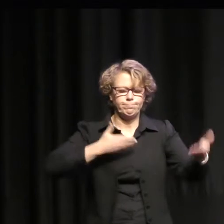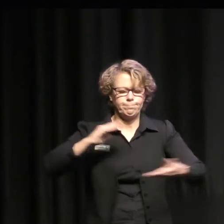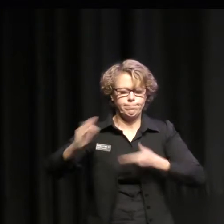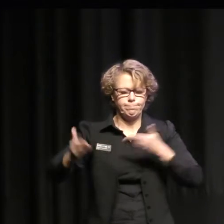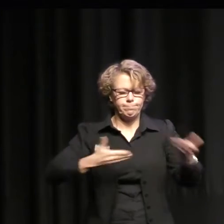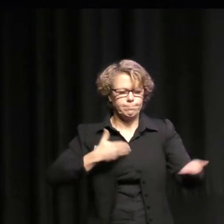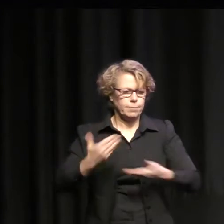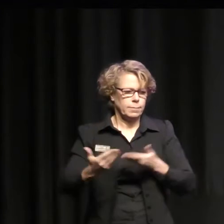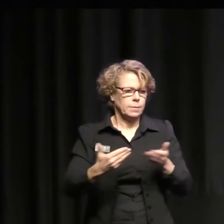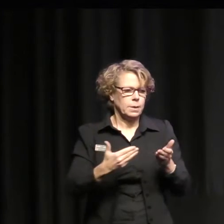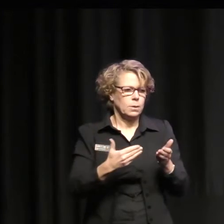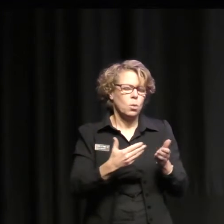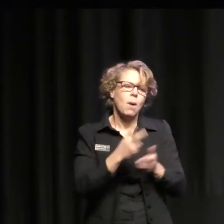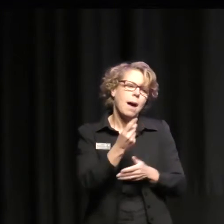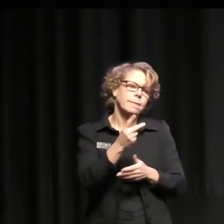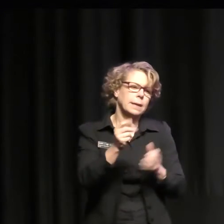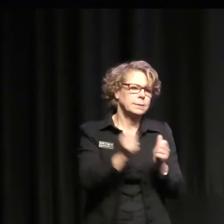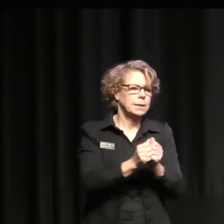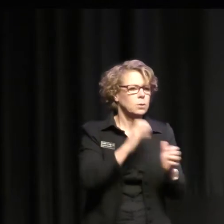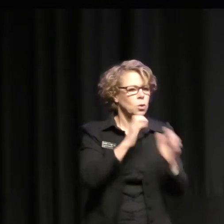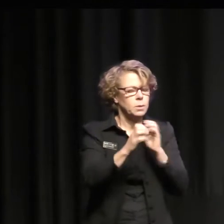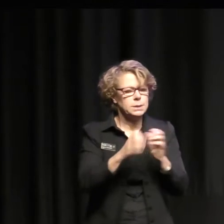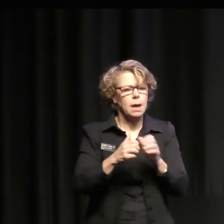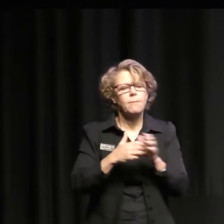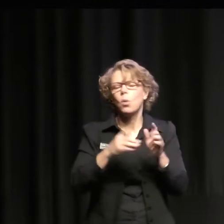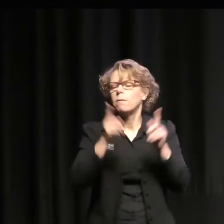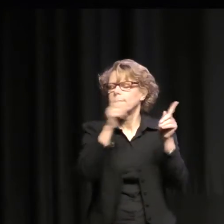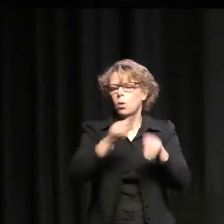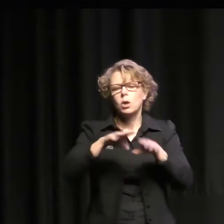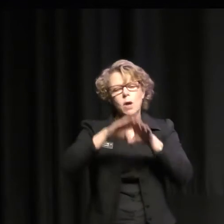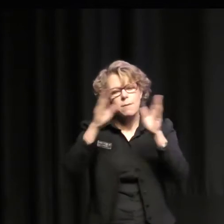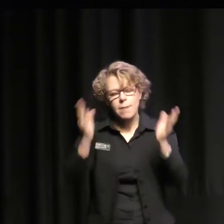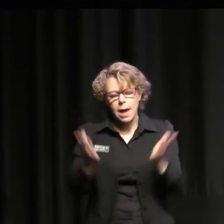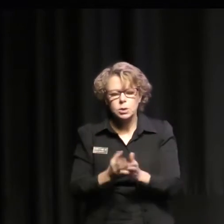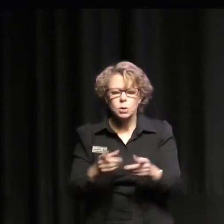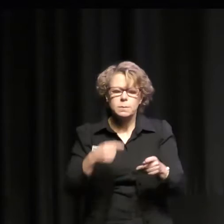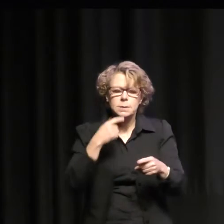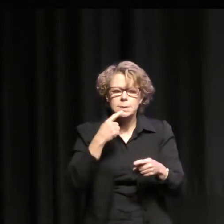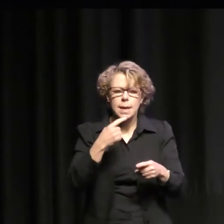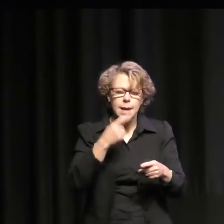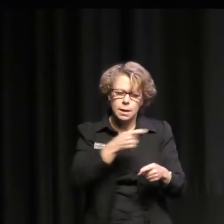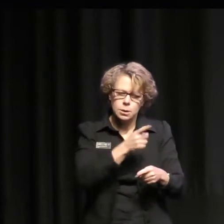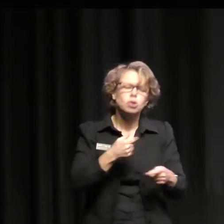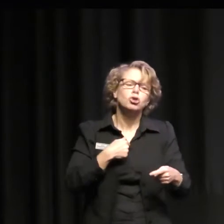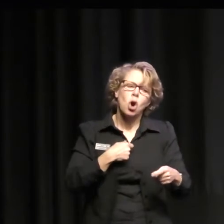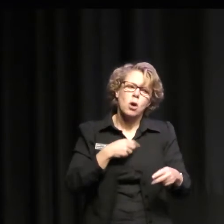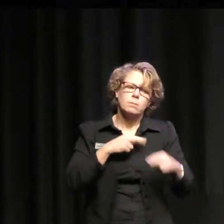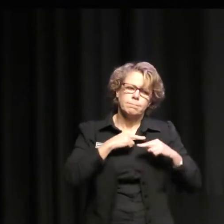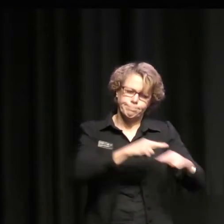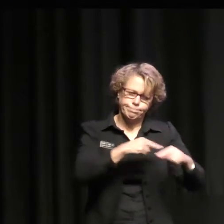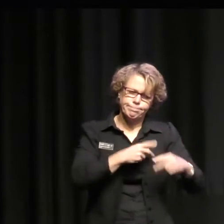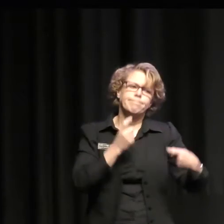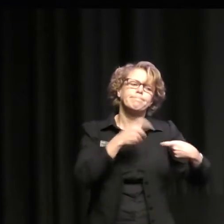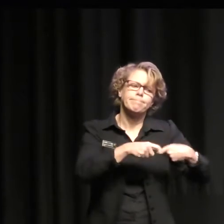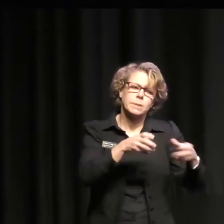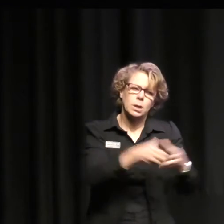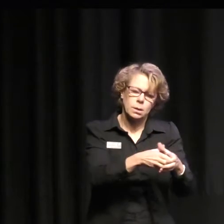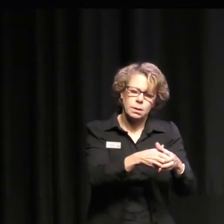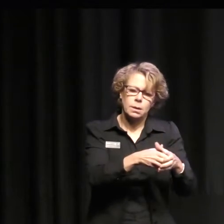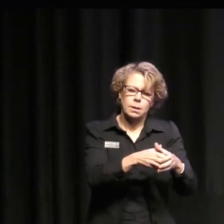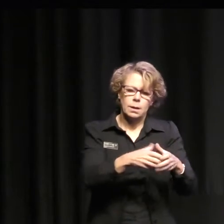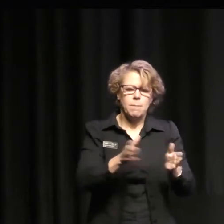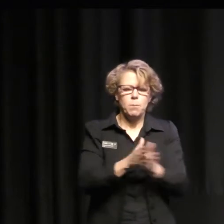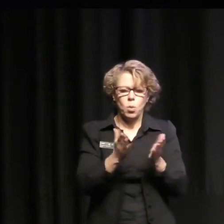other communications from people all over the world who say they belong to the Precariat. This book is about